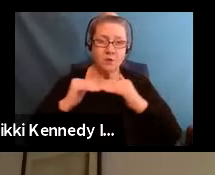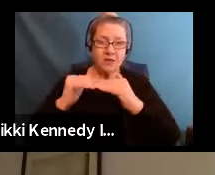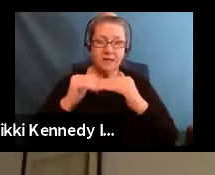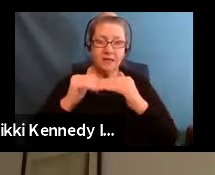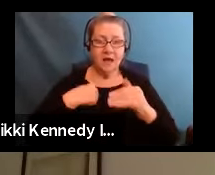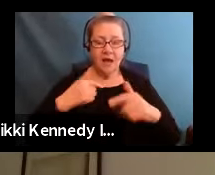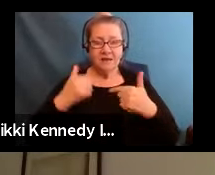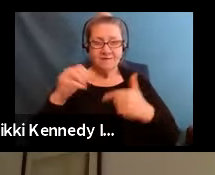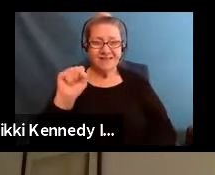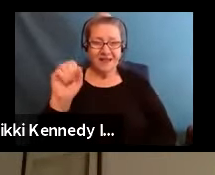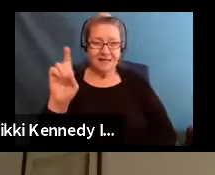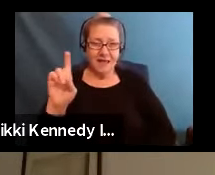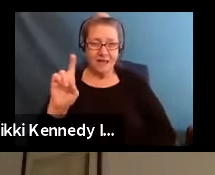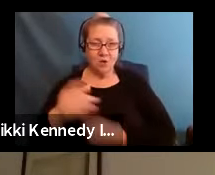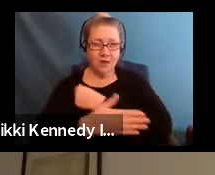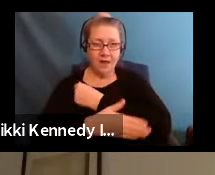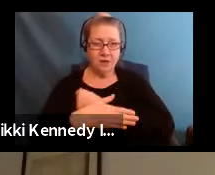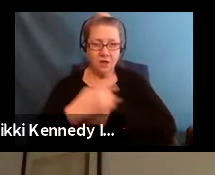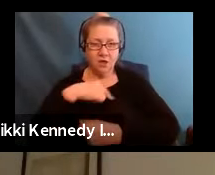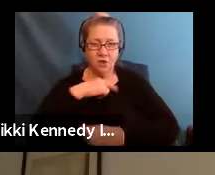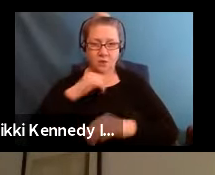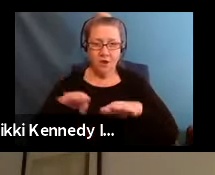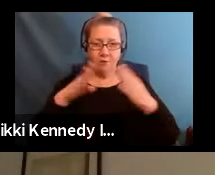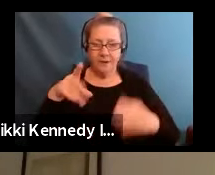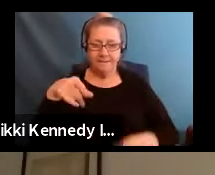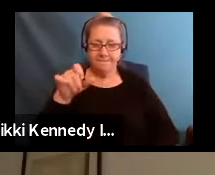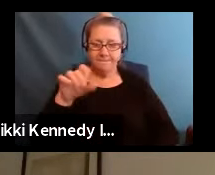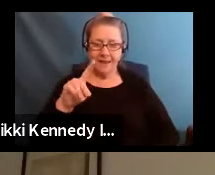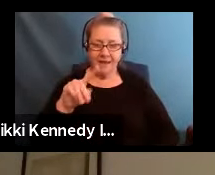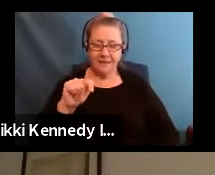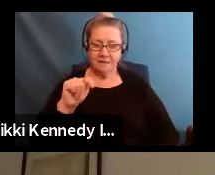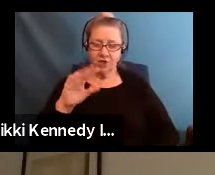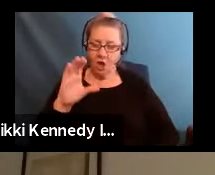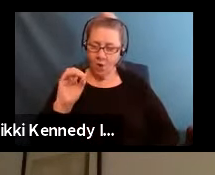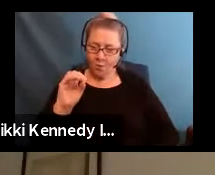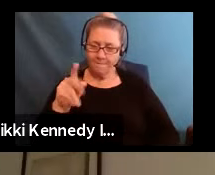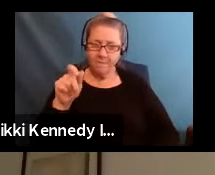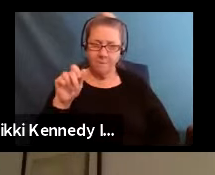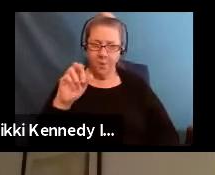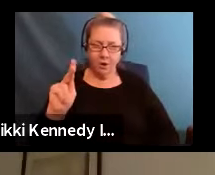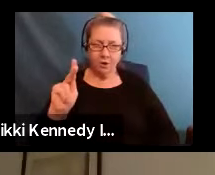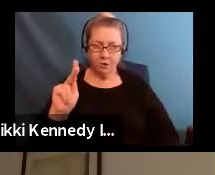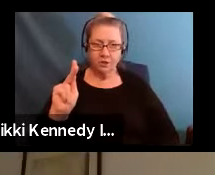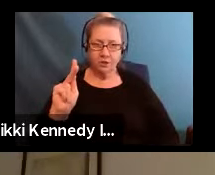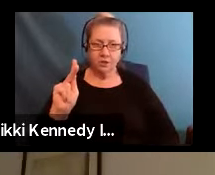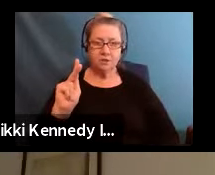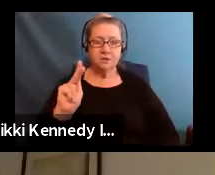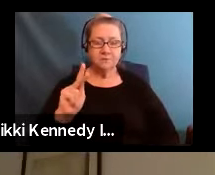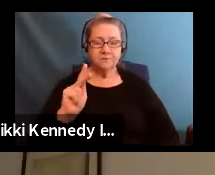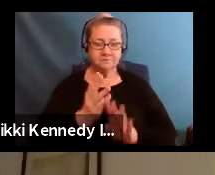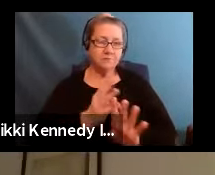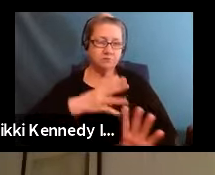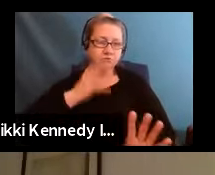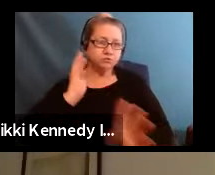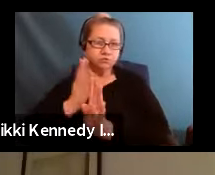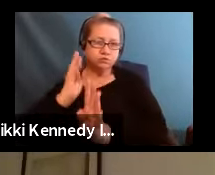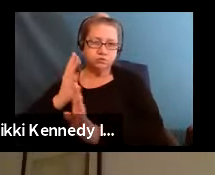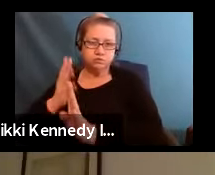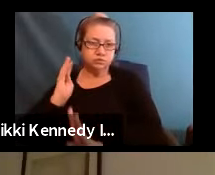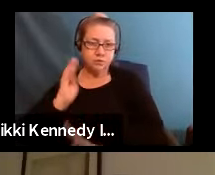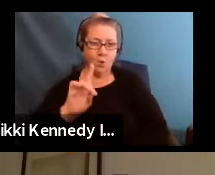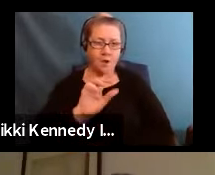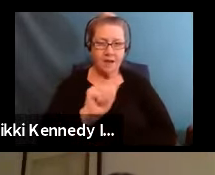Diego County. We opened Petco Park. Folks lined up. It was 1A, it was medical workers. But I